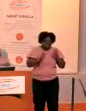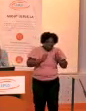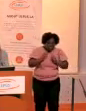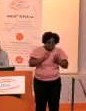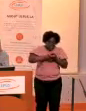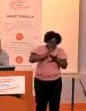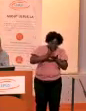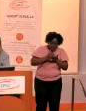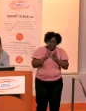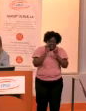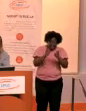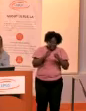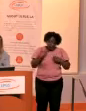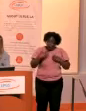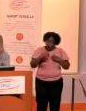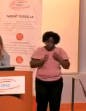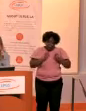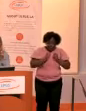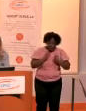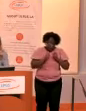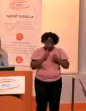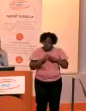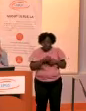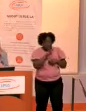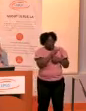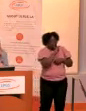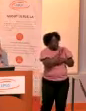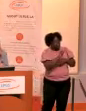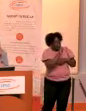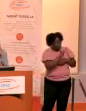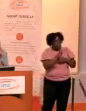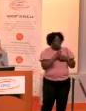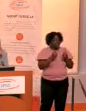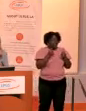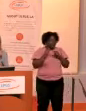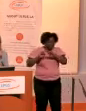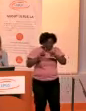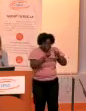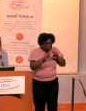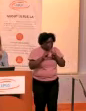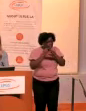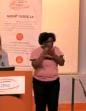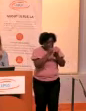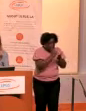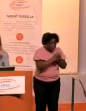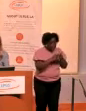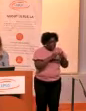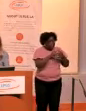of cyclophosphamide, compared to the MT, which stands for multi-target therapy, which was